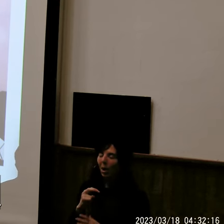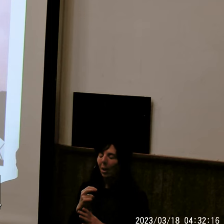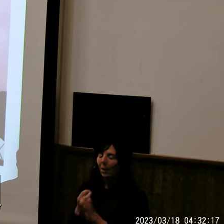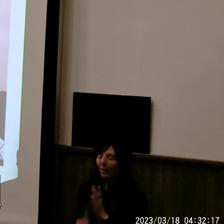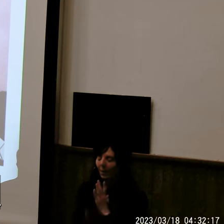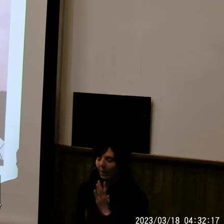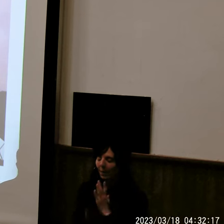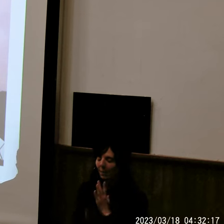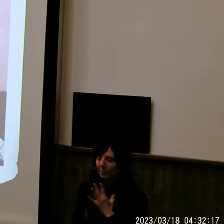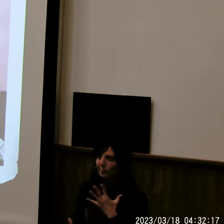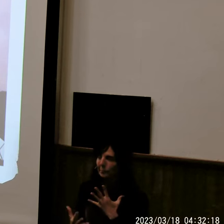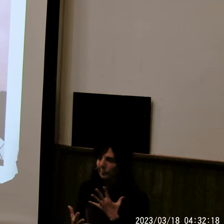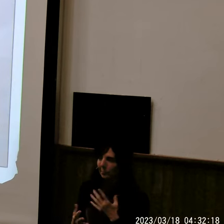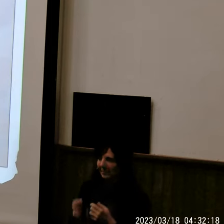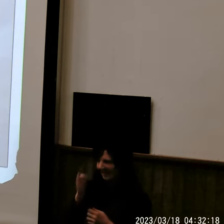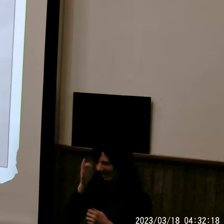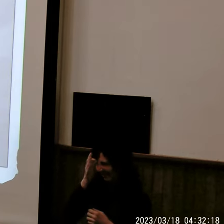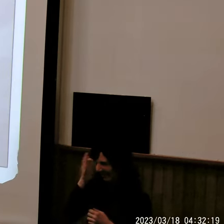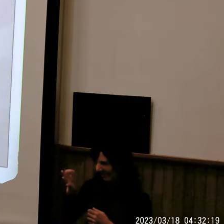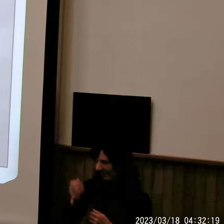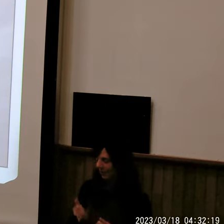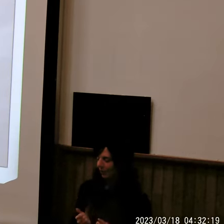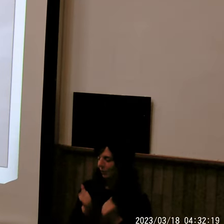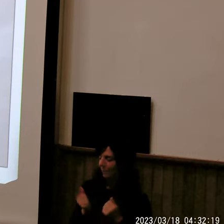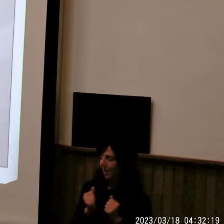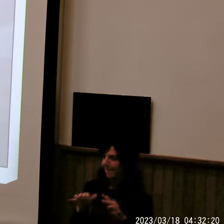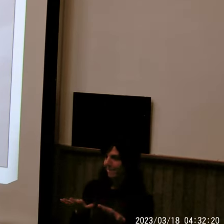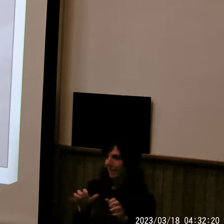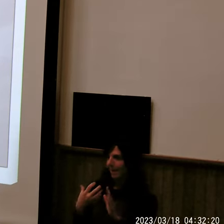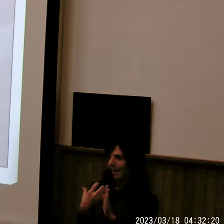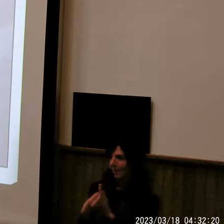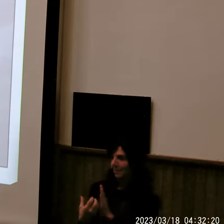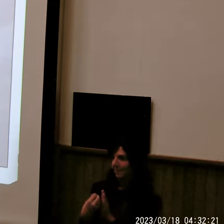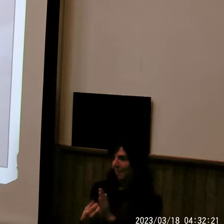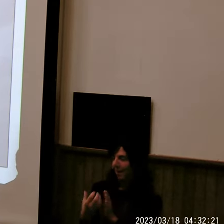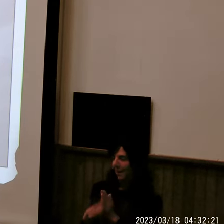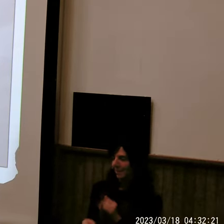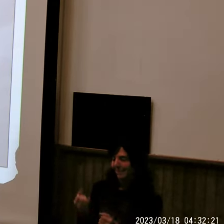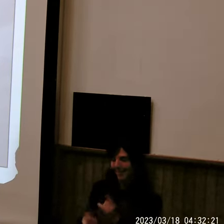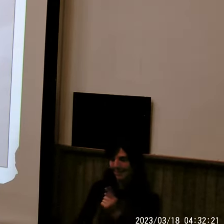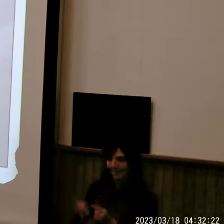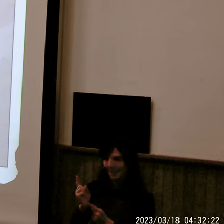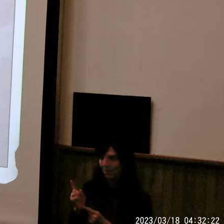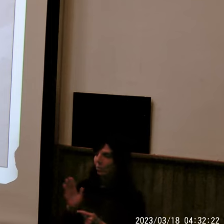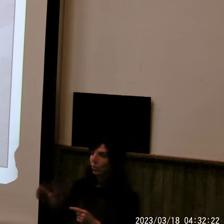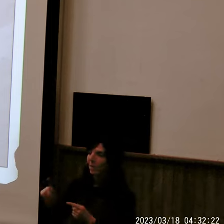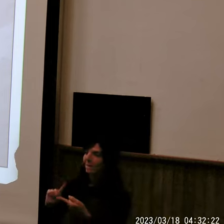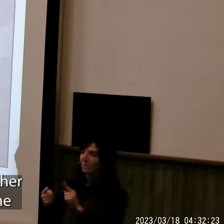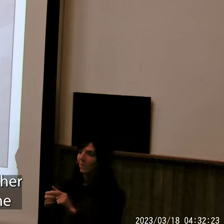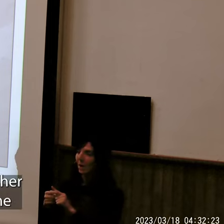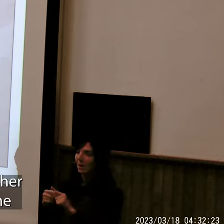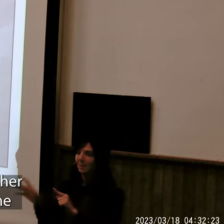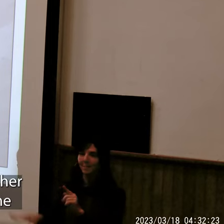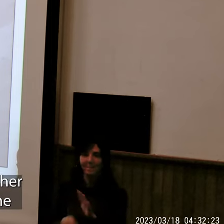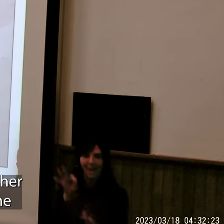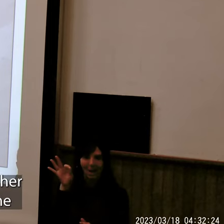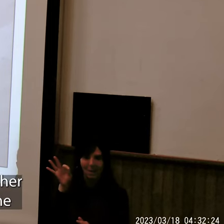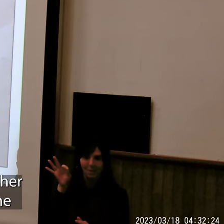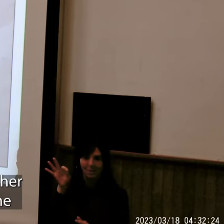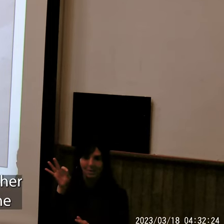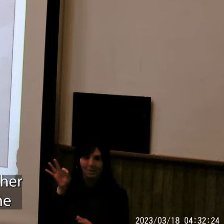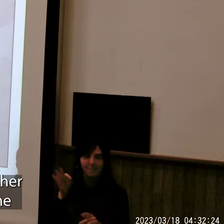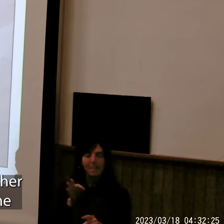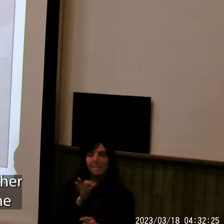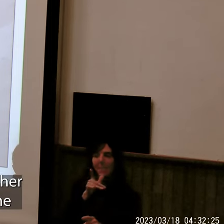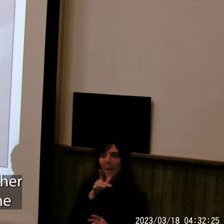narrowly escapes freezing. Luckily, at the 11th hour, Cassio's friends arrive to save her, and her mother embraces